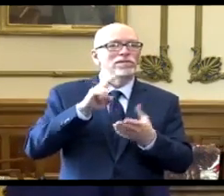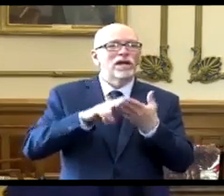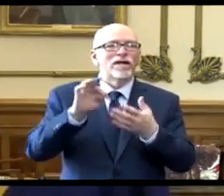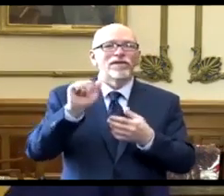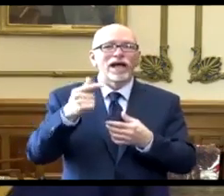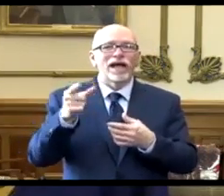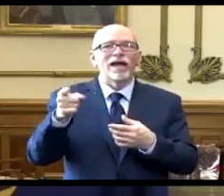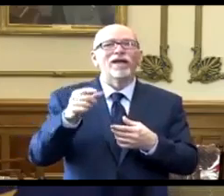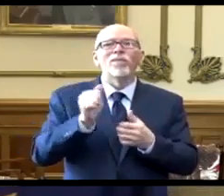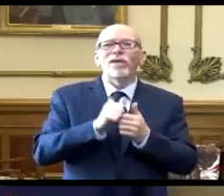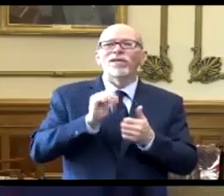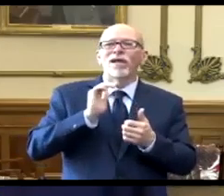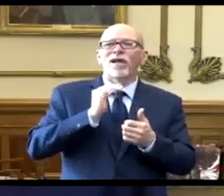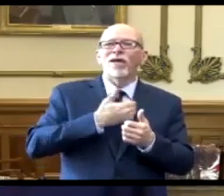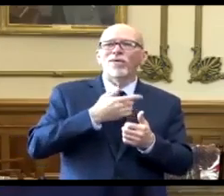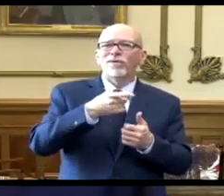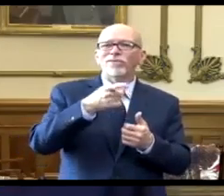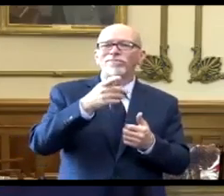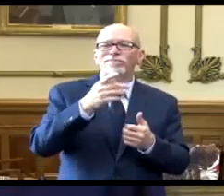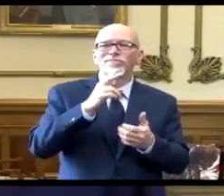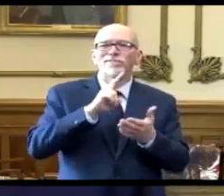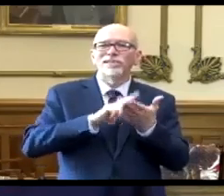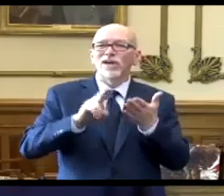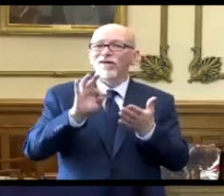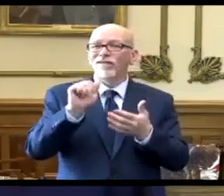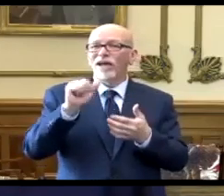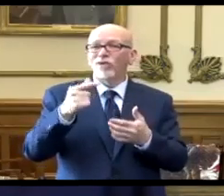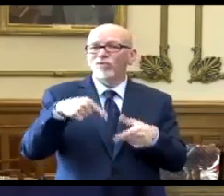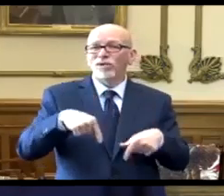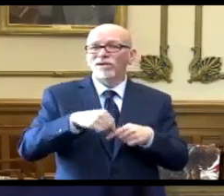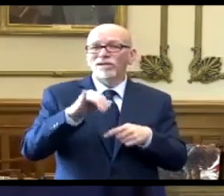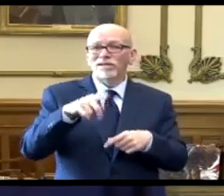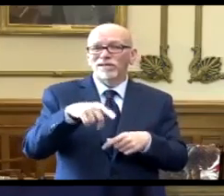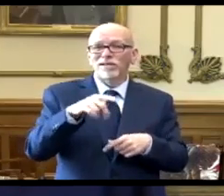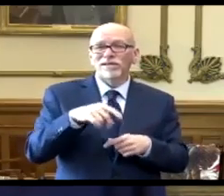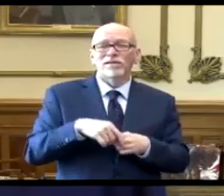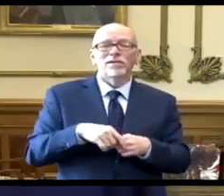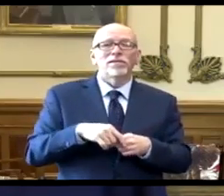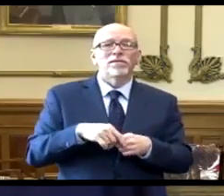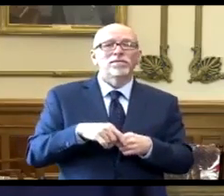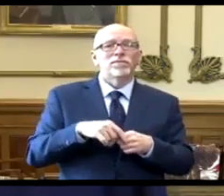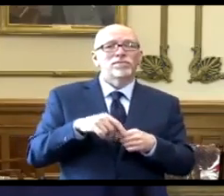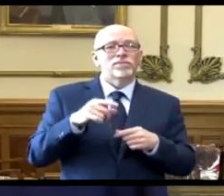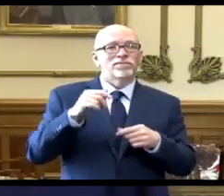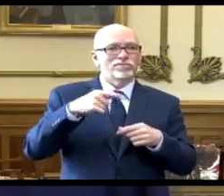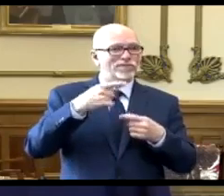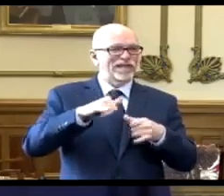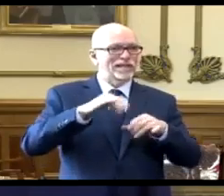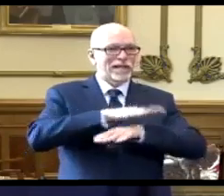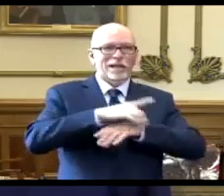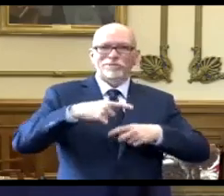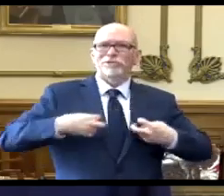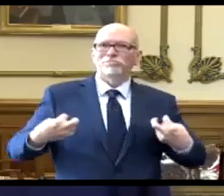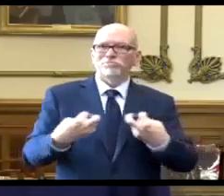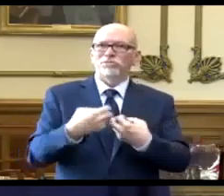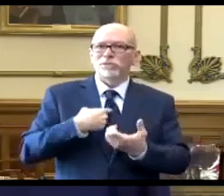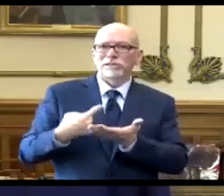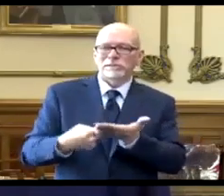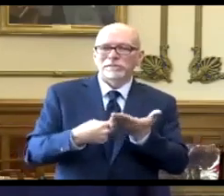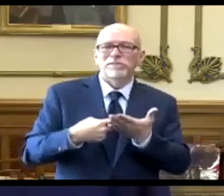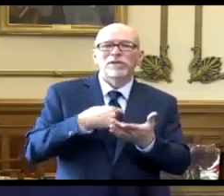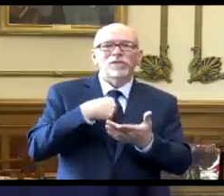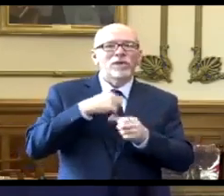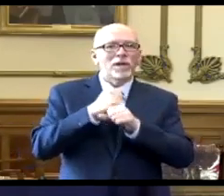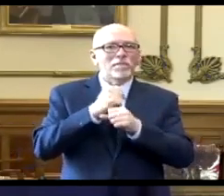Ag, with our Secretary of Ag here in the state of Indiana, Bruce Kettler, right at this very table, and going over,